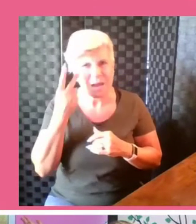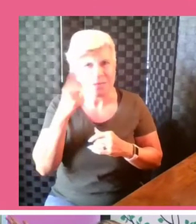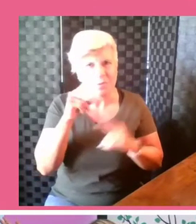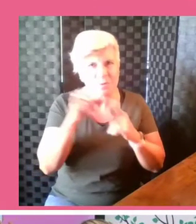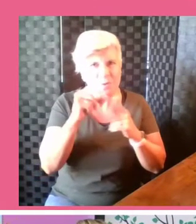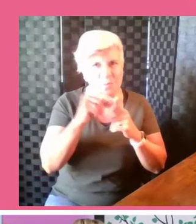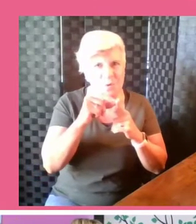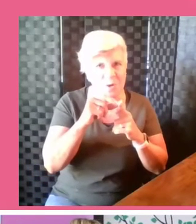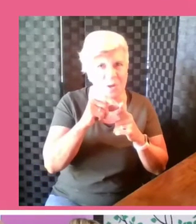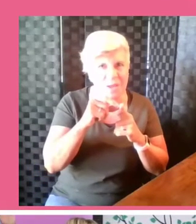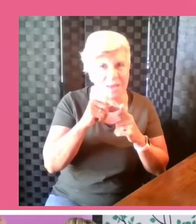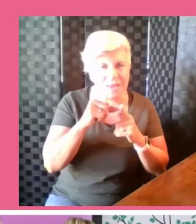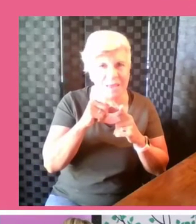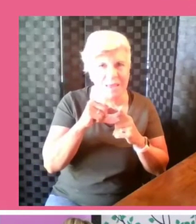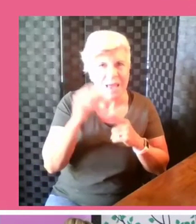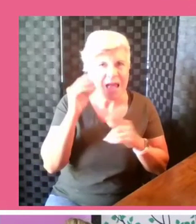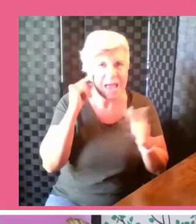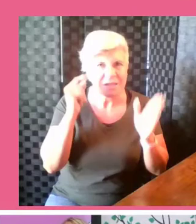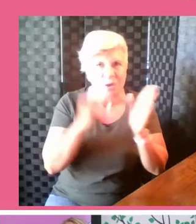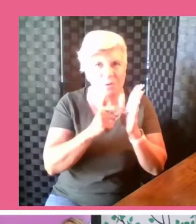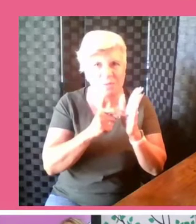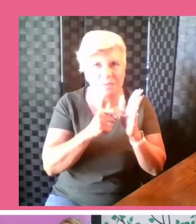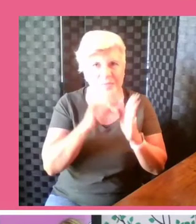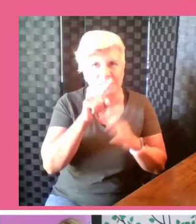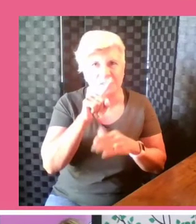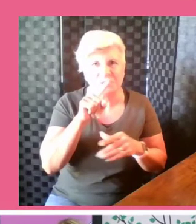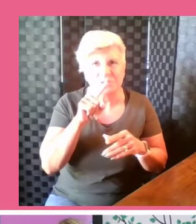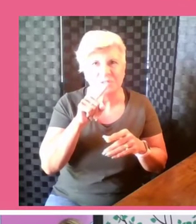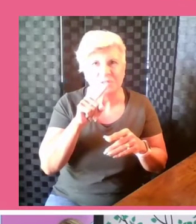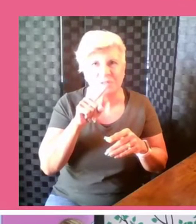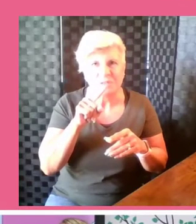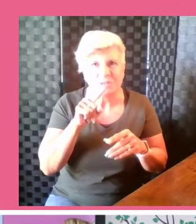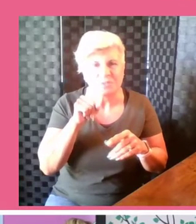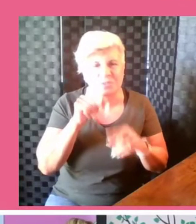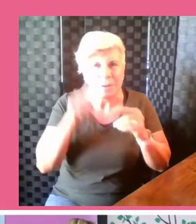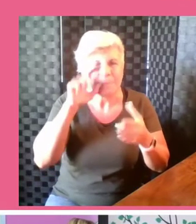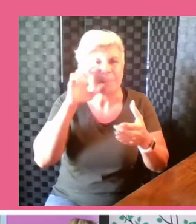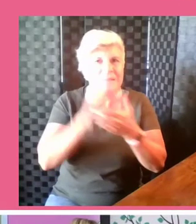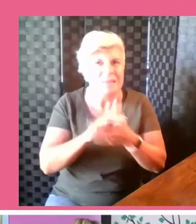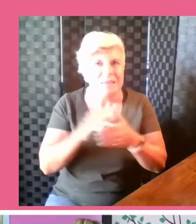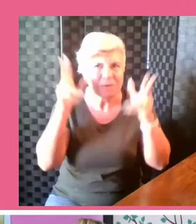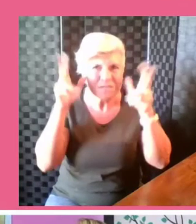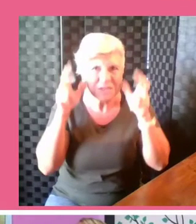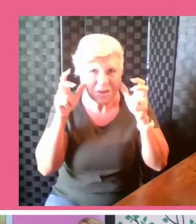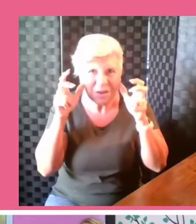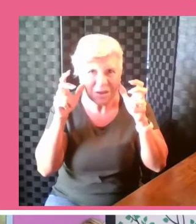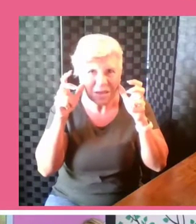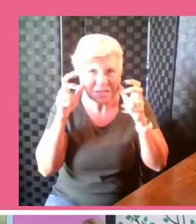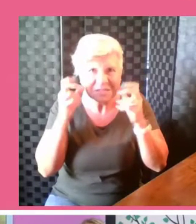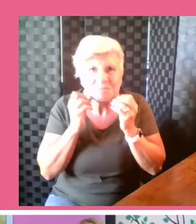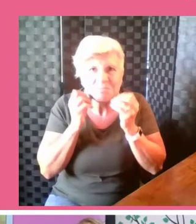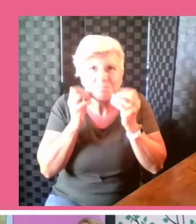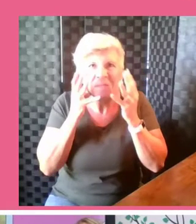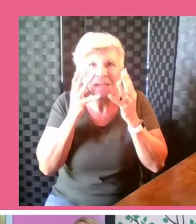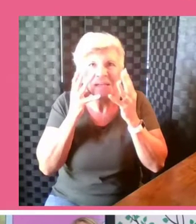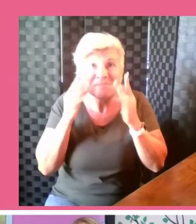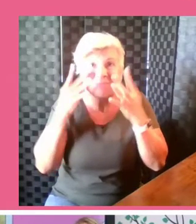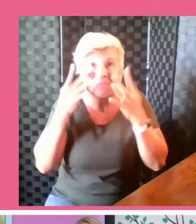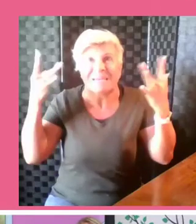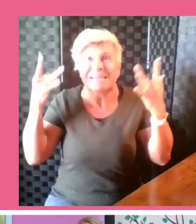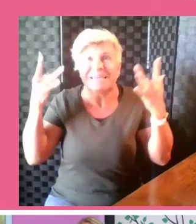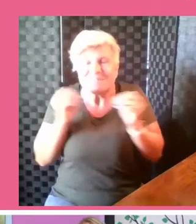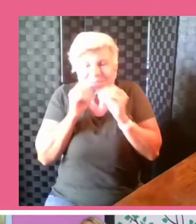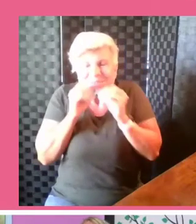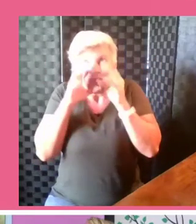at the words though on the text, I notice that it says she could scarcely believe what she had heard. And she blushed and she beamed and